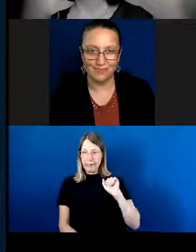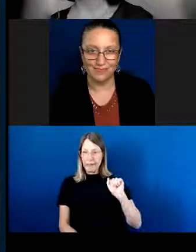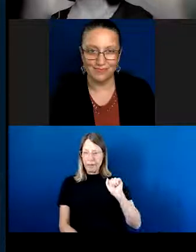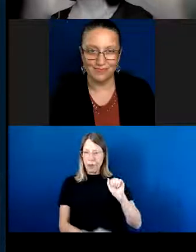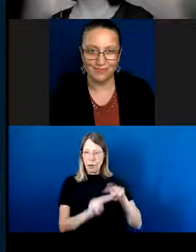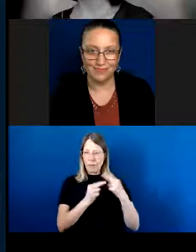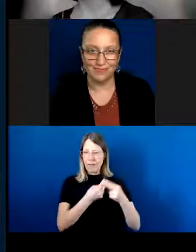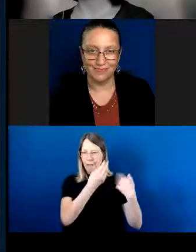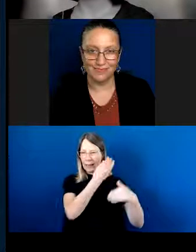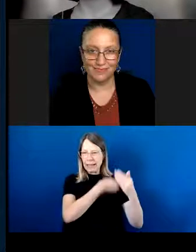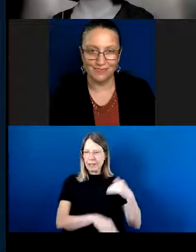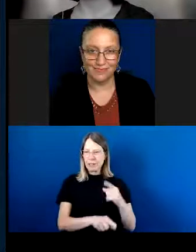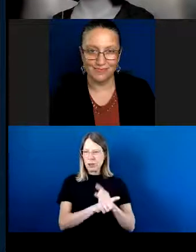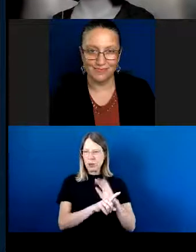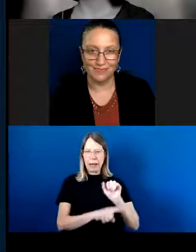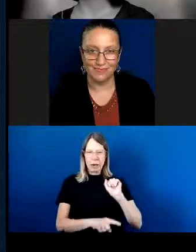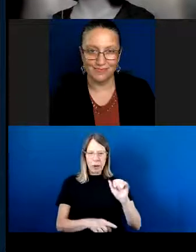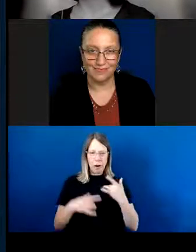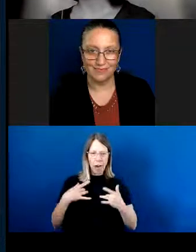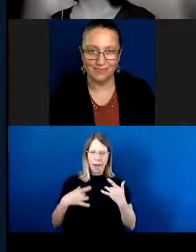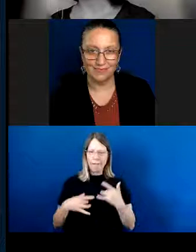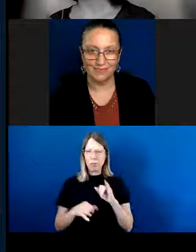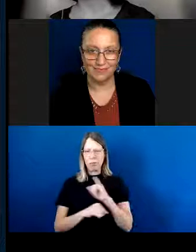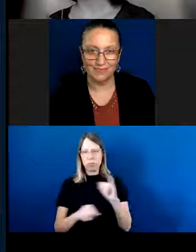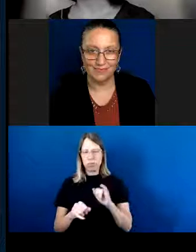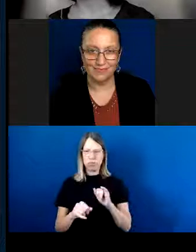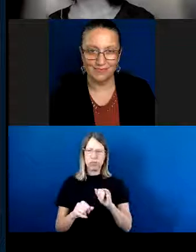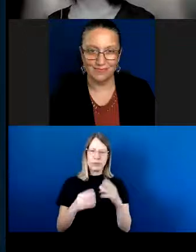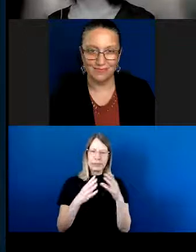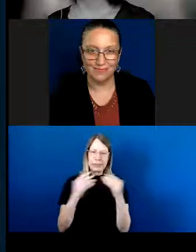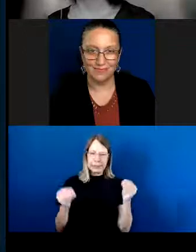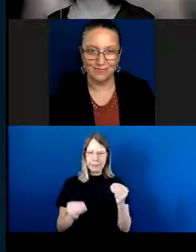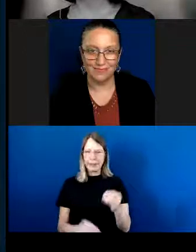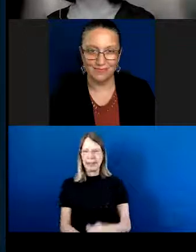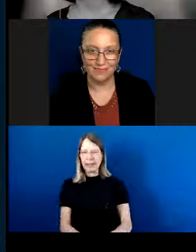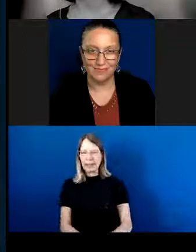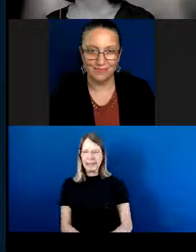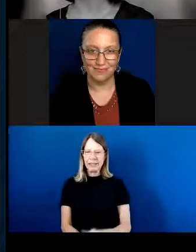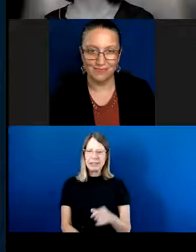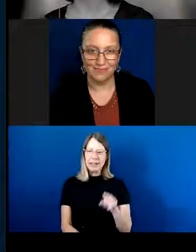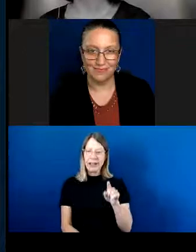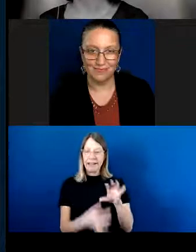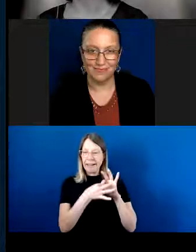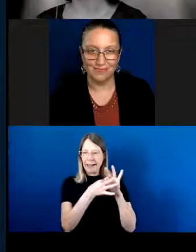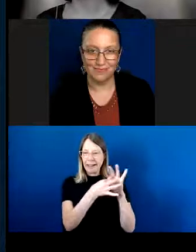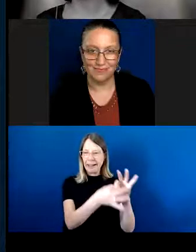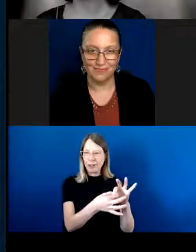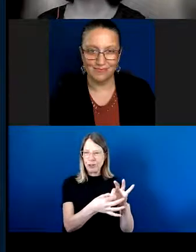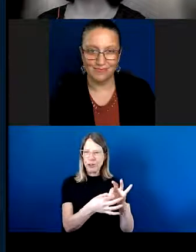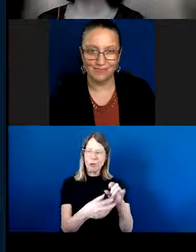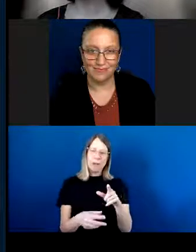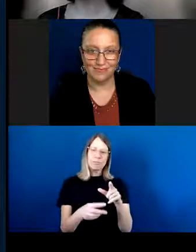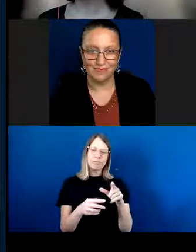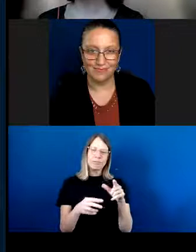and devastating disappearance at age 38 in 1975, which was linked to property developers and the King's Cross criminal underworld.